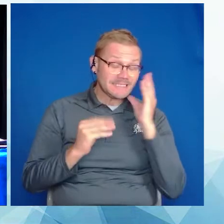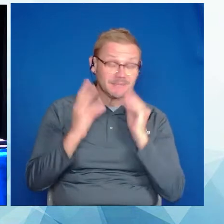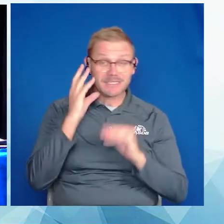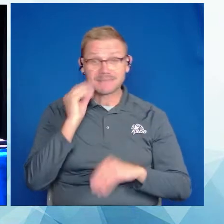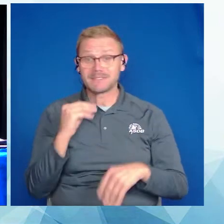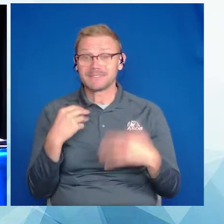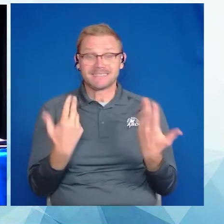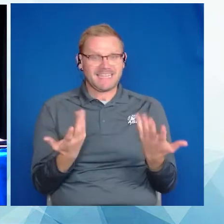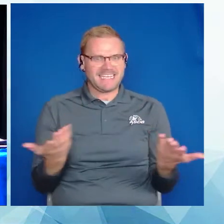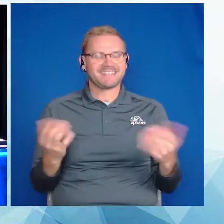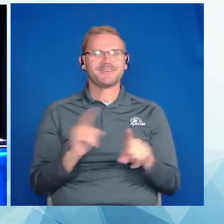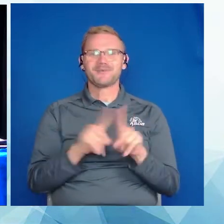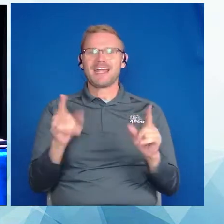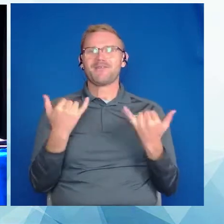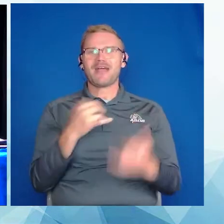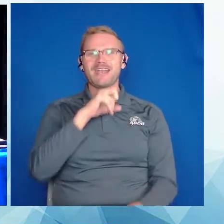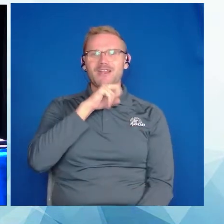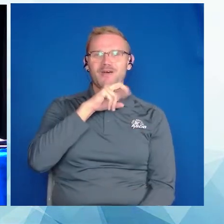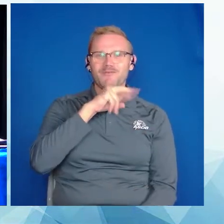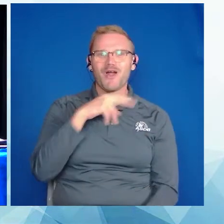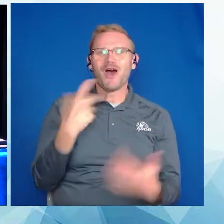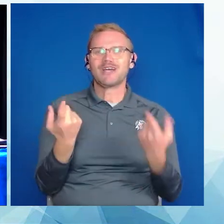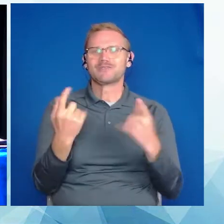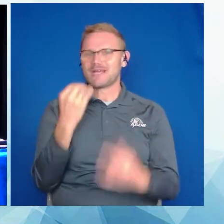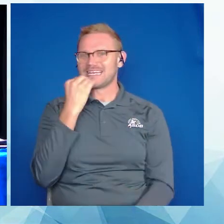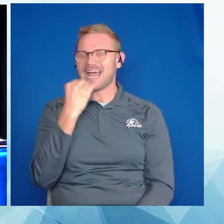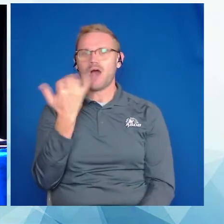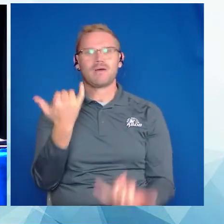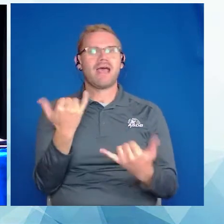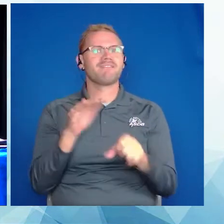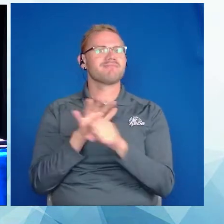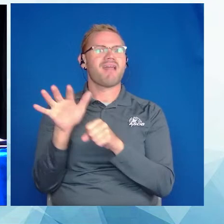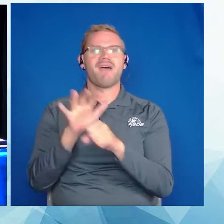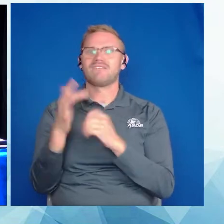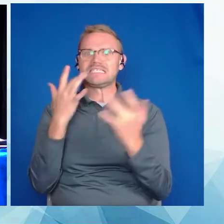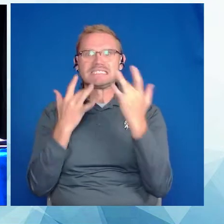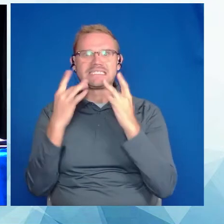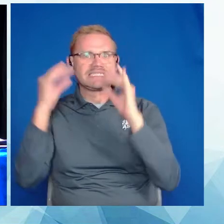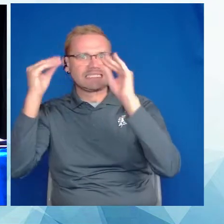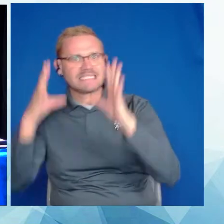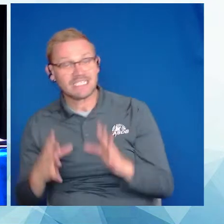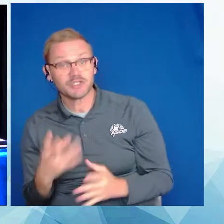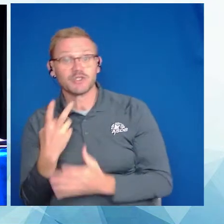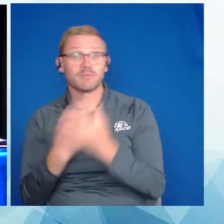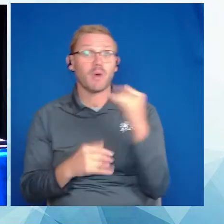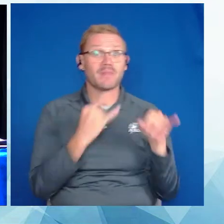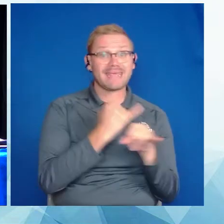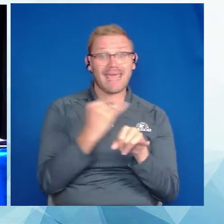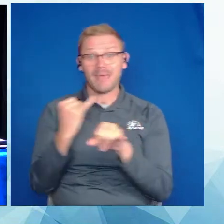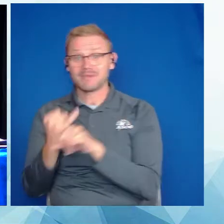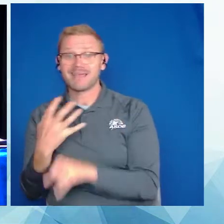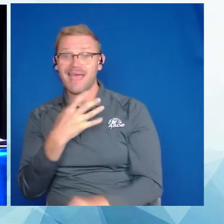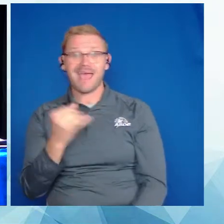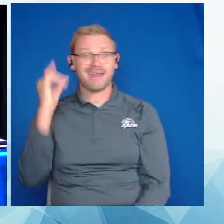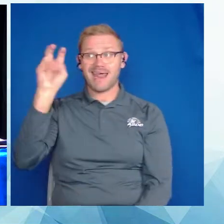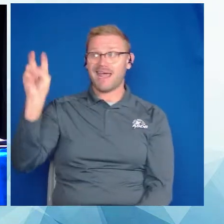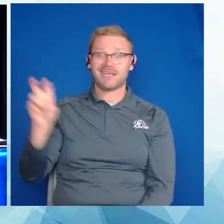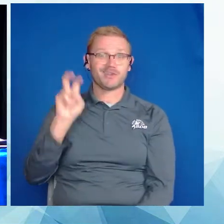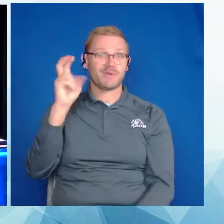A current frog that we're eating is the fallout from our teacher shortage, both in the day schools and our itinerant